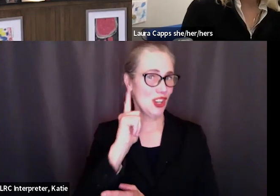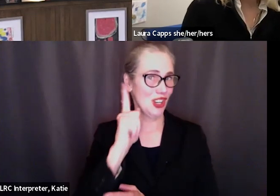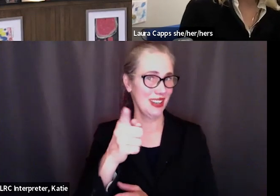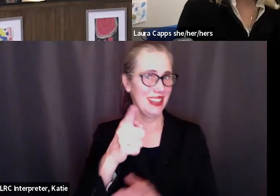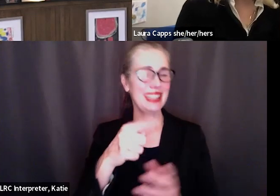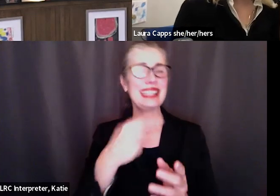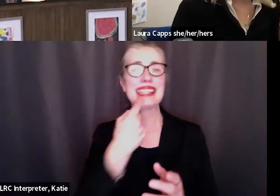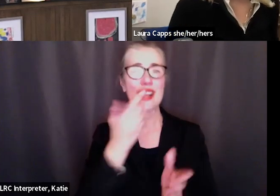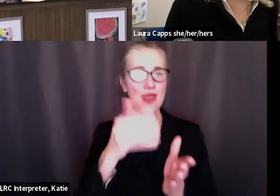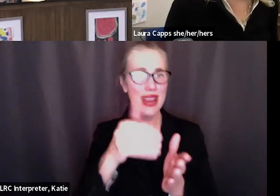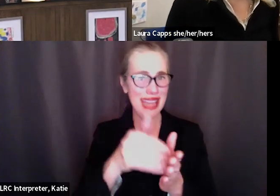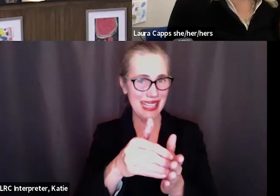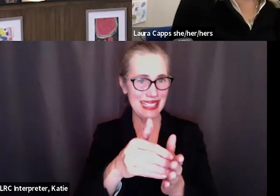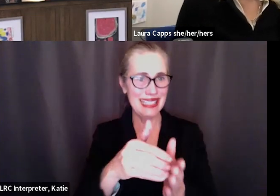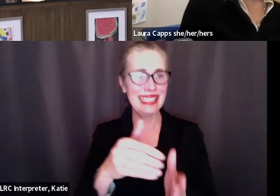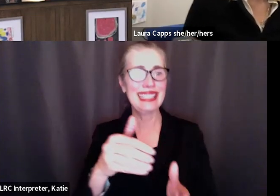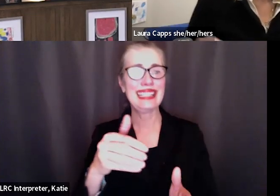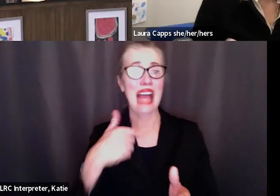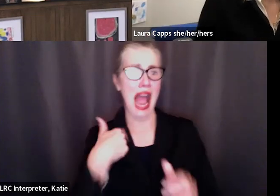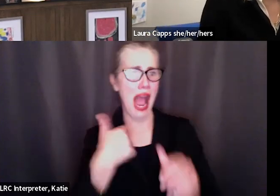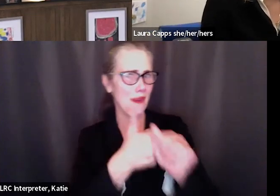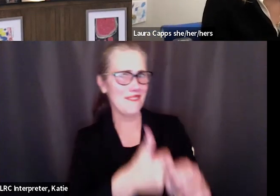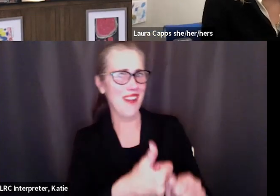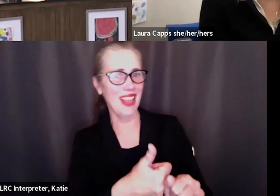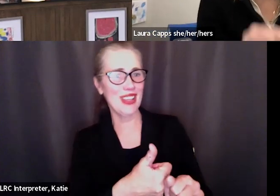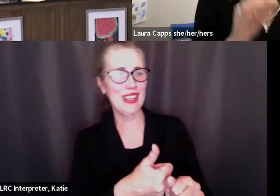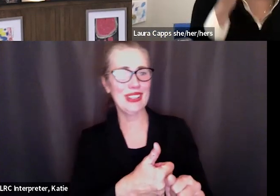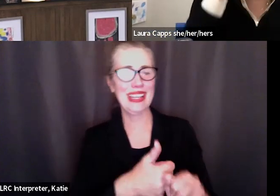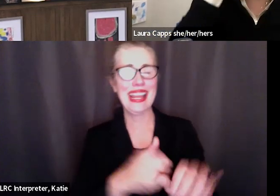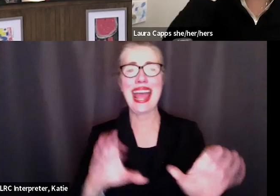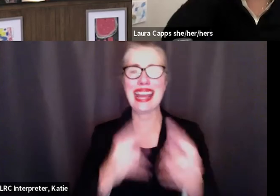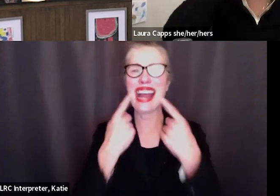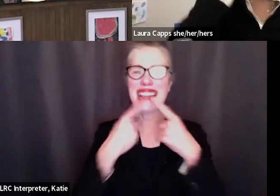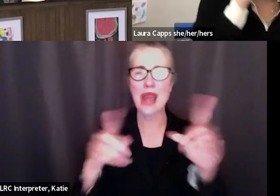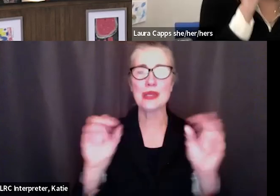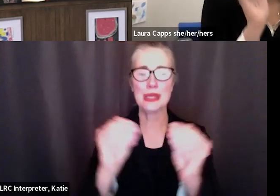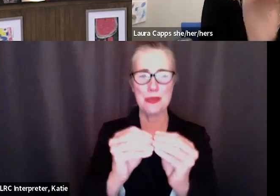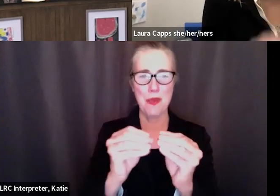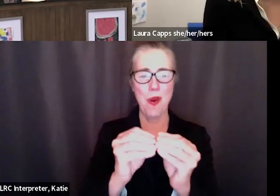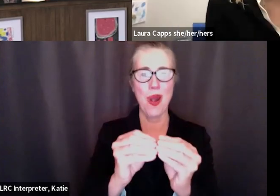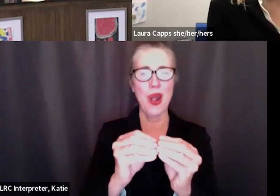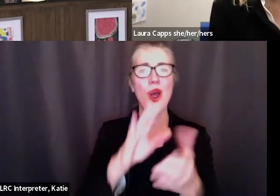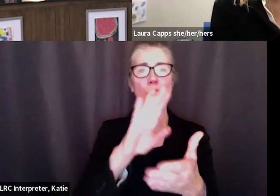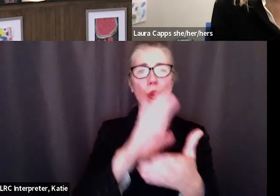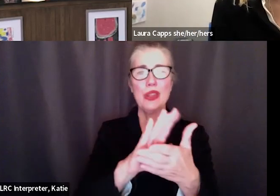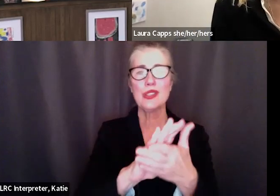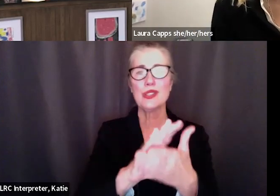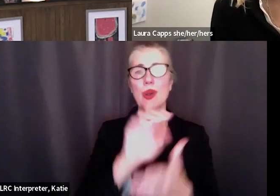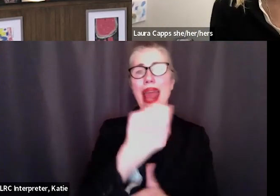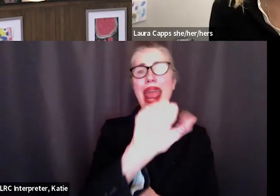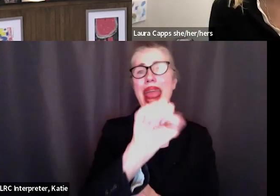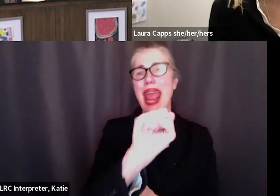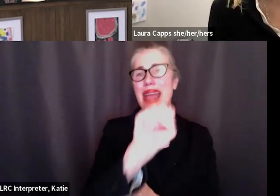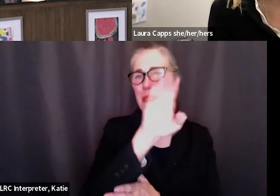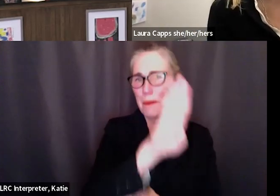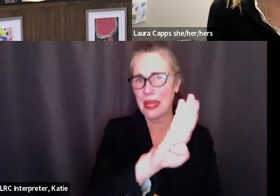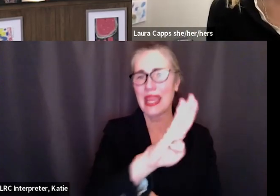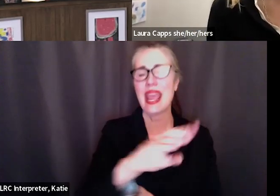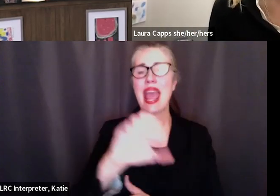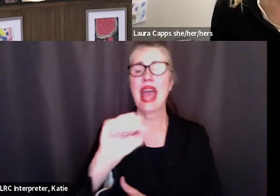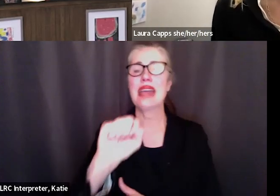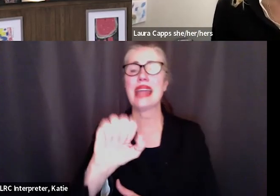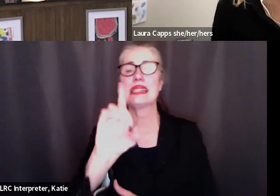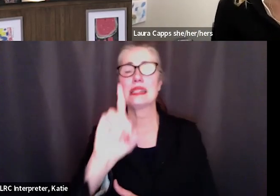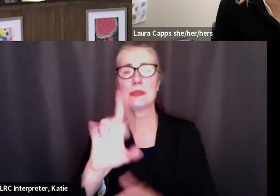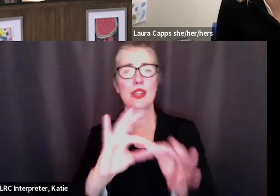yet i'm following you thank you and i'll do more announcements with the school asp and sp unified to push out this account